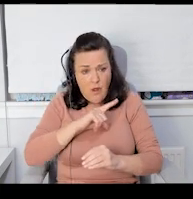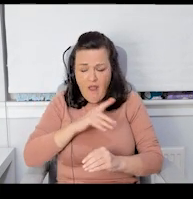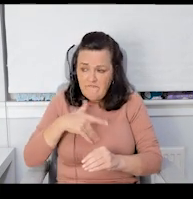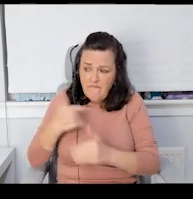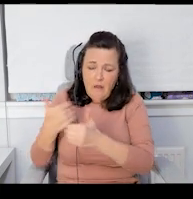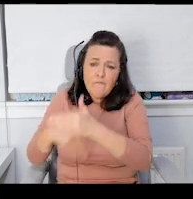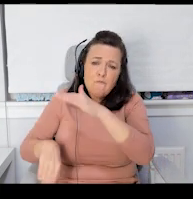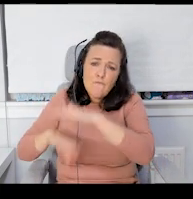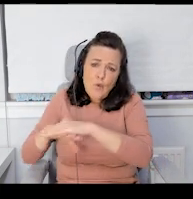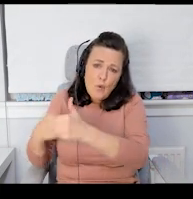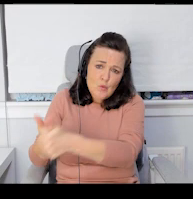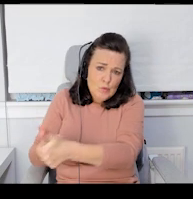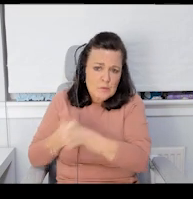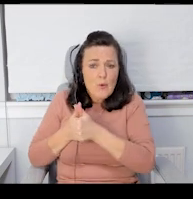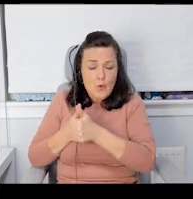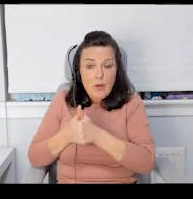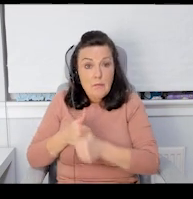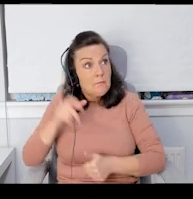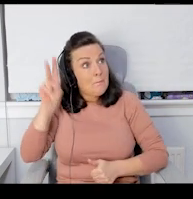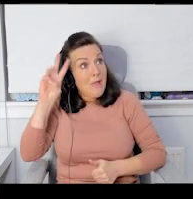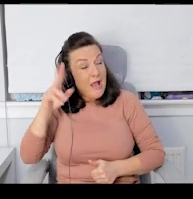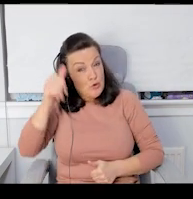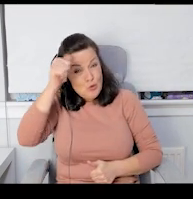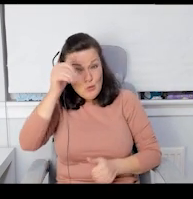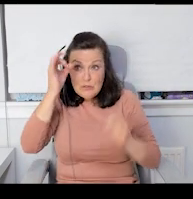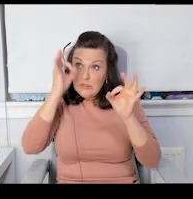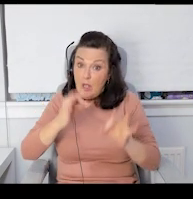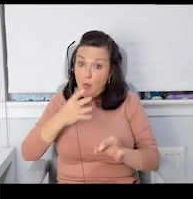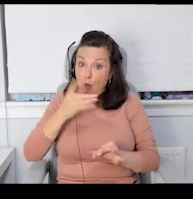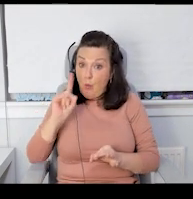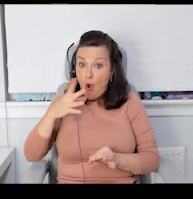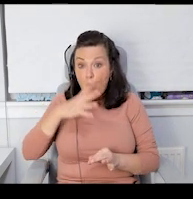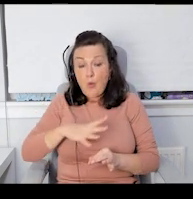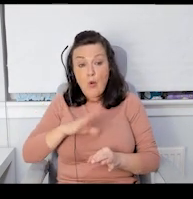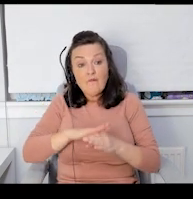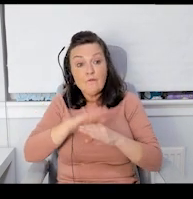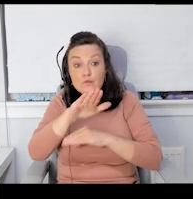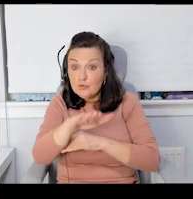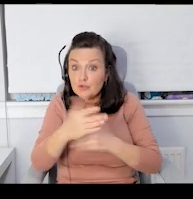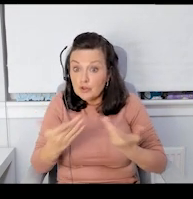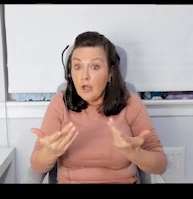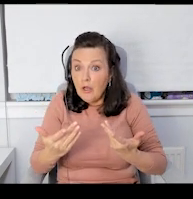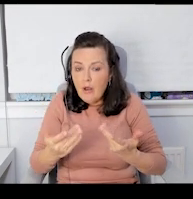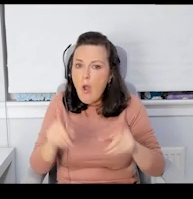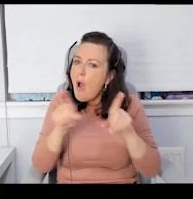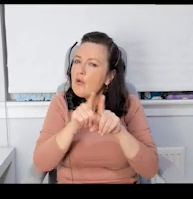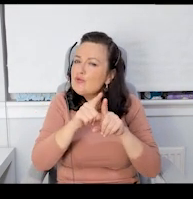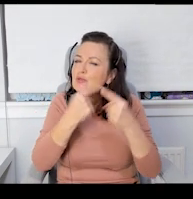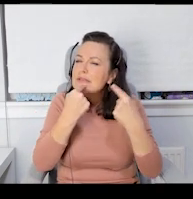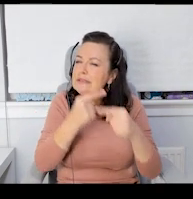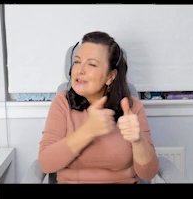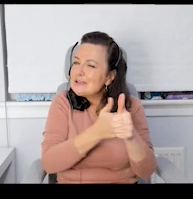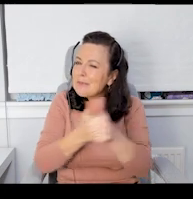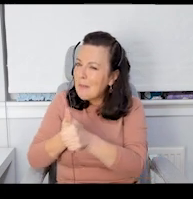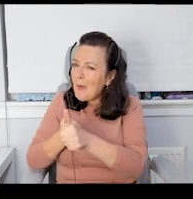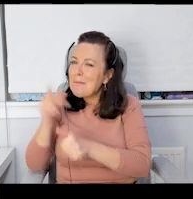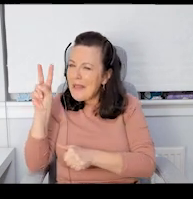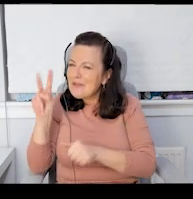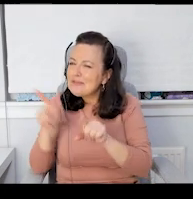supported. My parents knew what I wanted to do, and then they had the support from the school themselves.